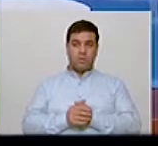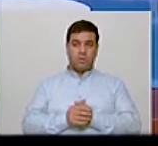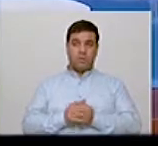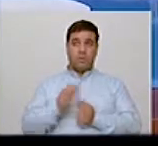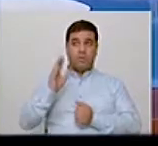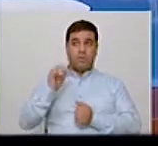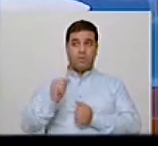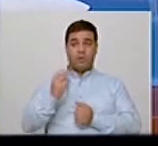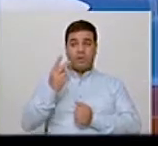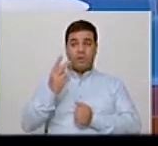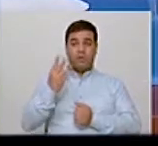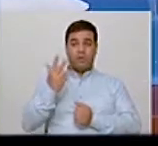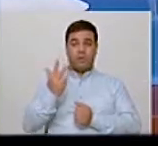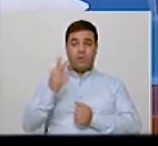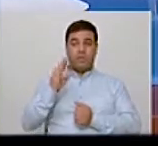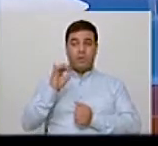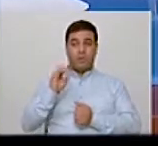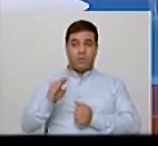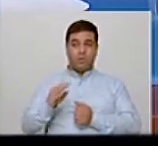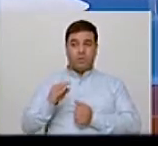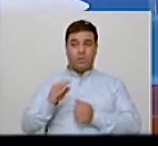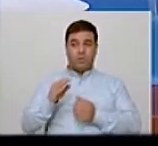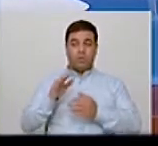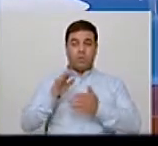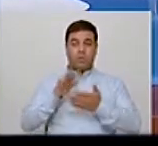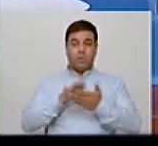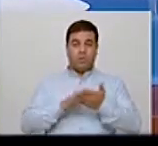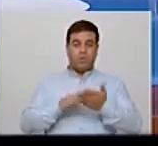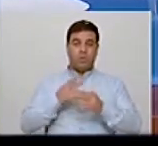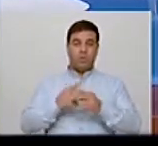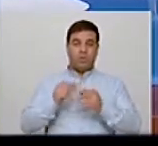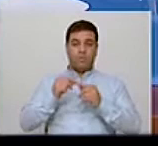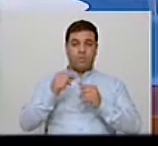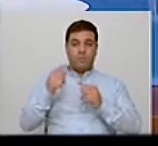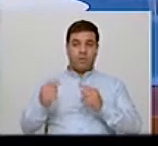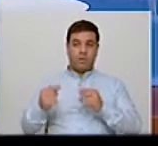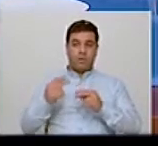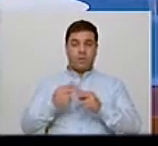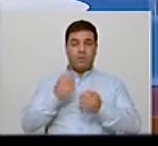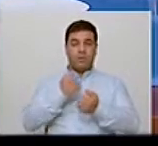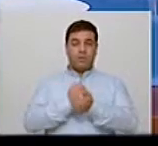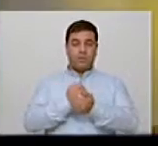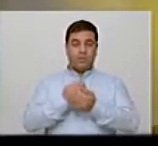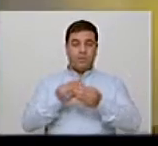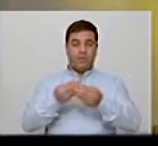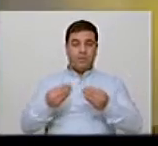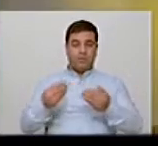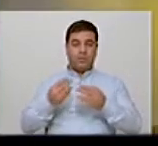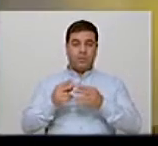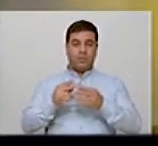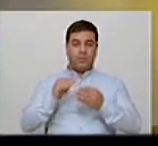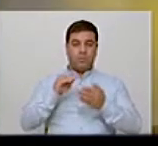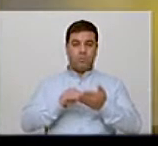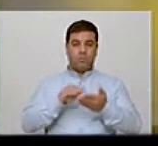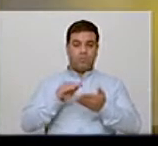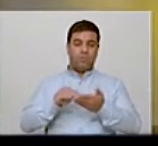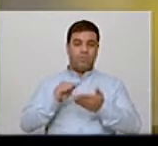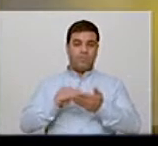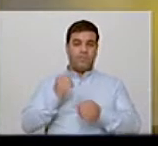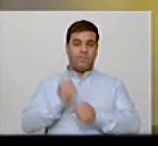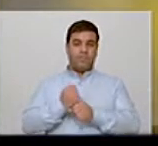Va 2-3 daqiqa davomida barkni spirt eritmasiga botirib olamiz.